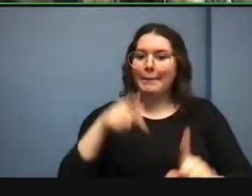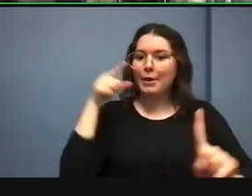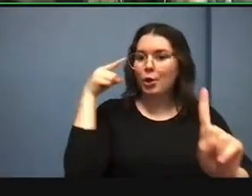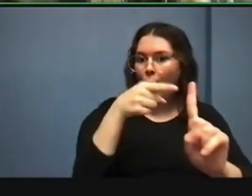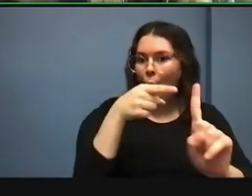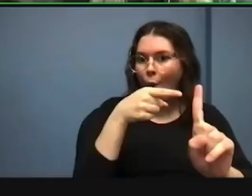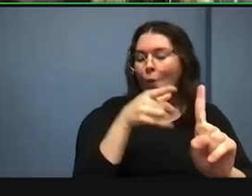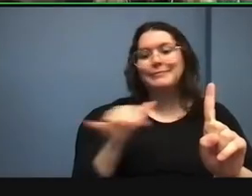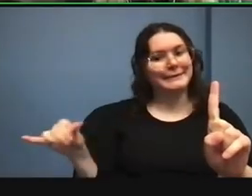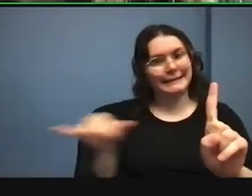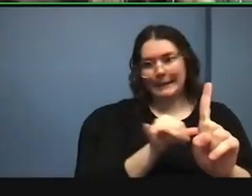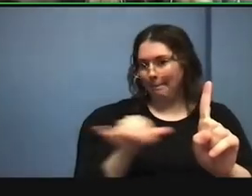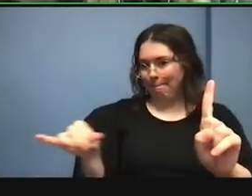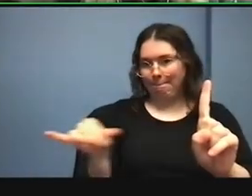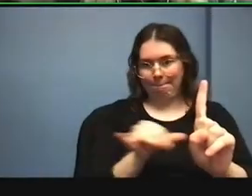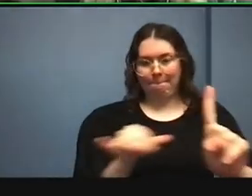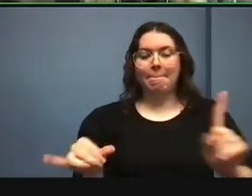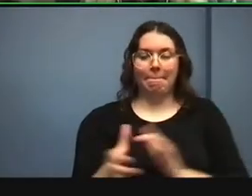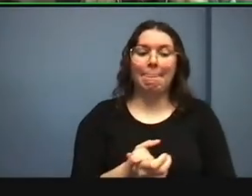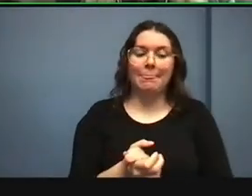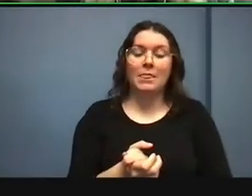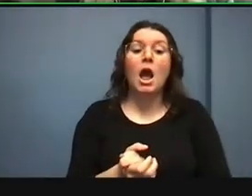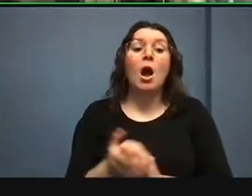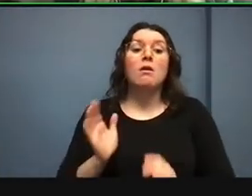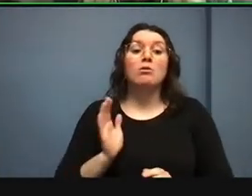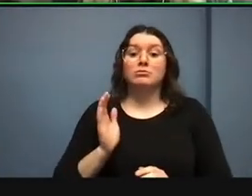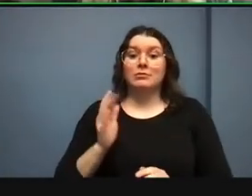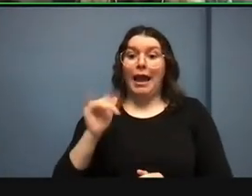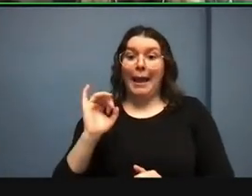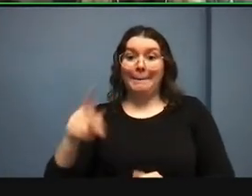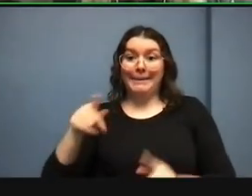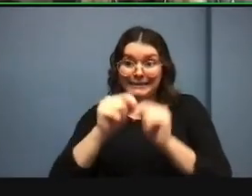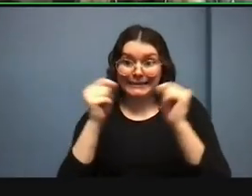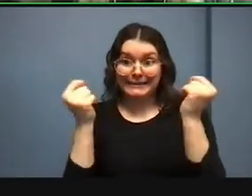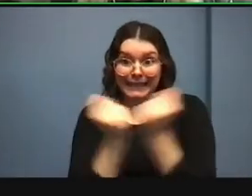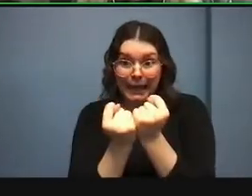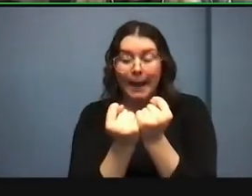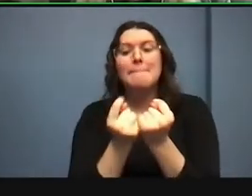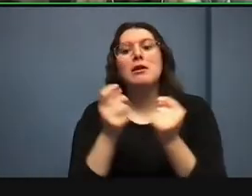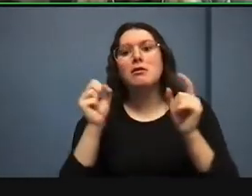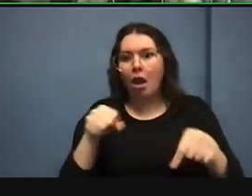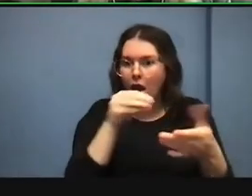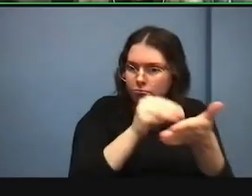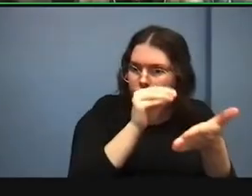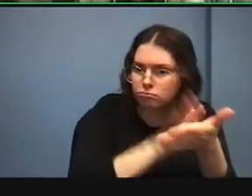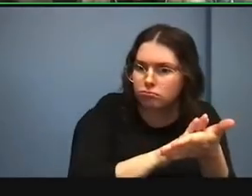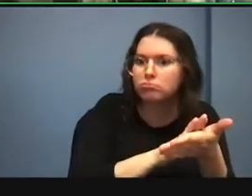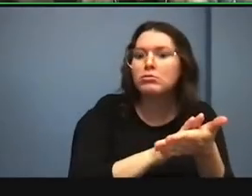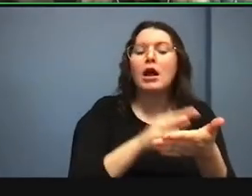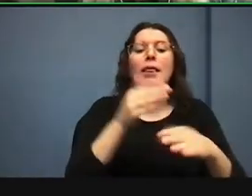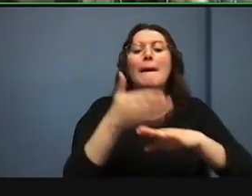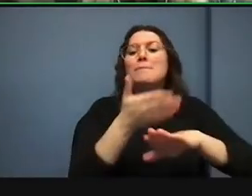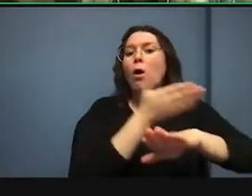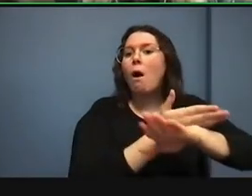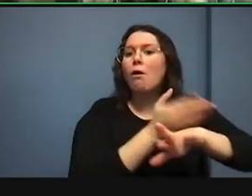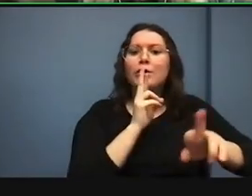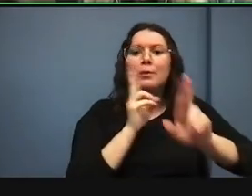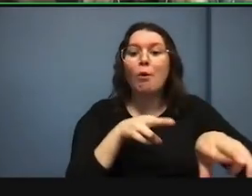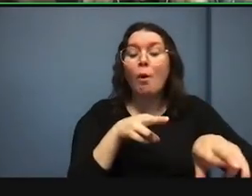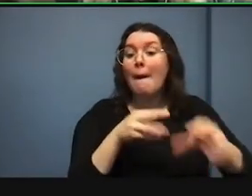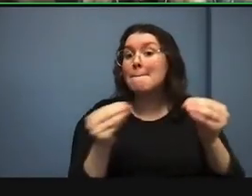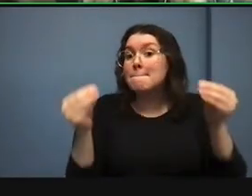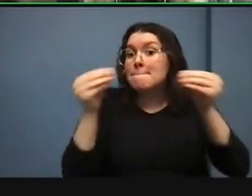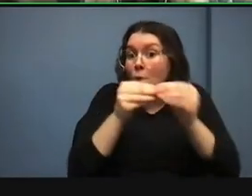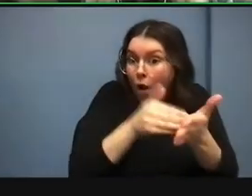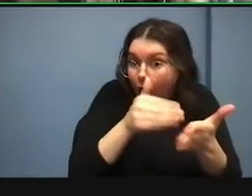as often. Now, we as an IEP team can put in the IEP that we're going to do progress reporting more often, and